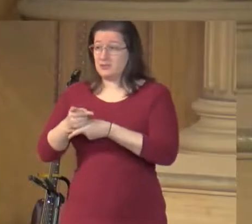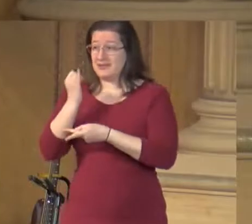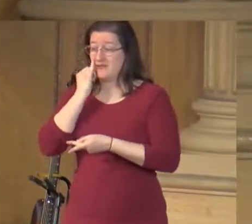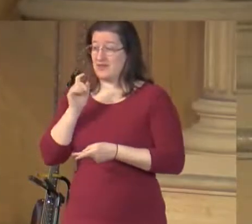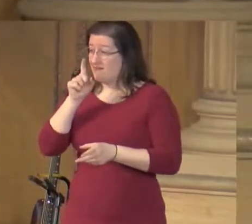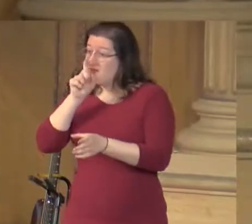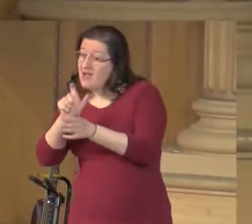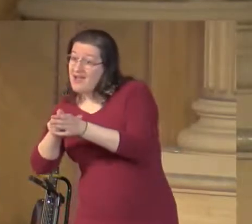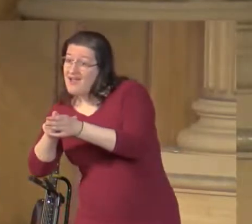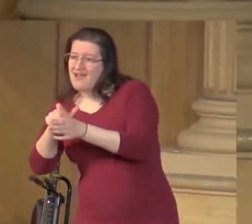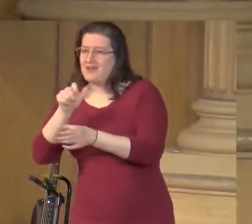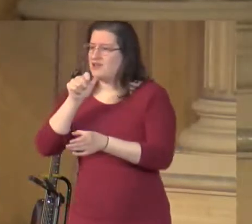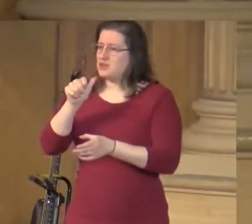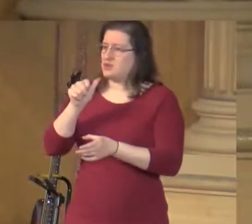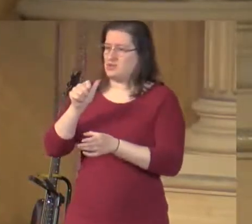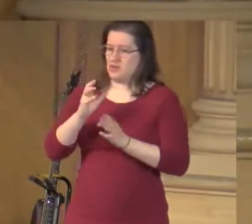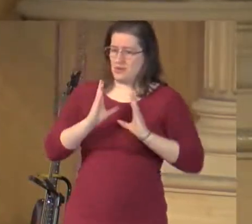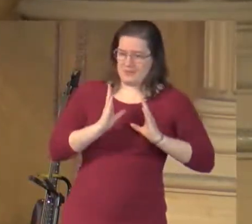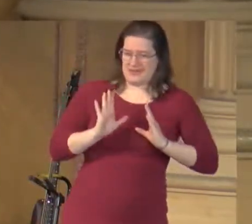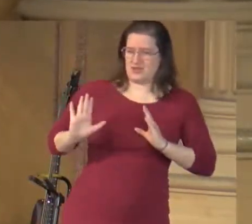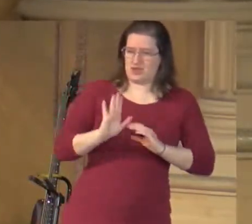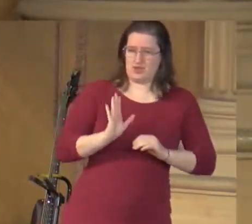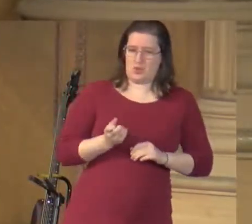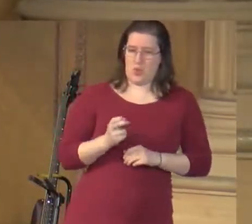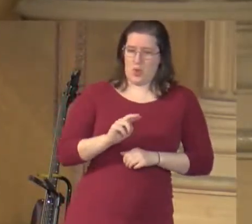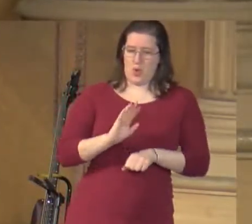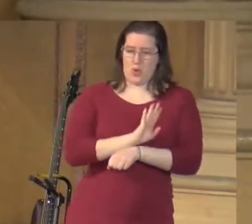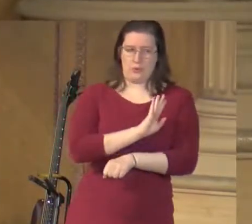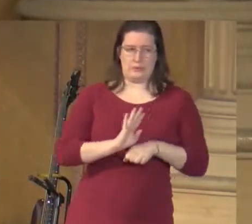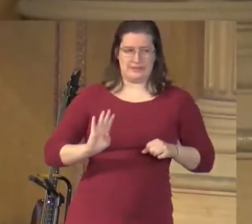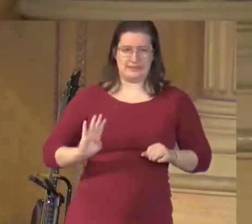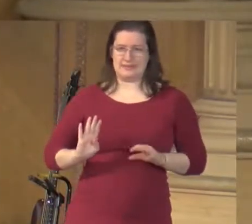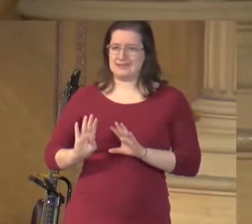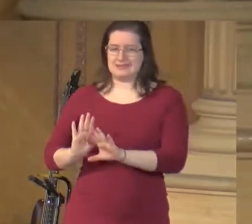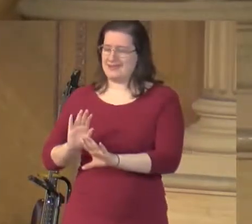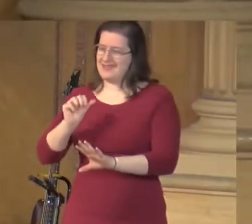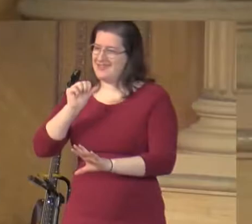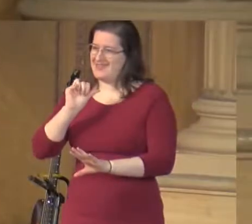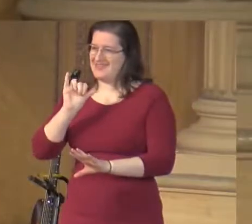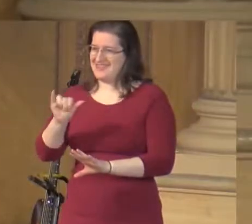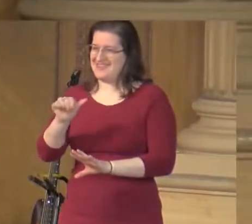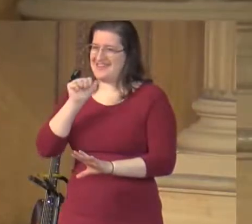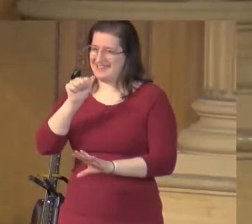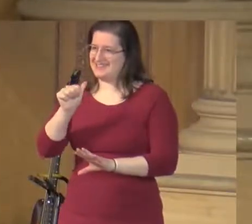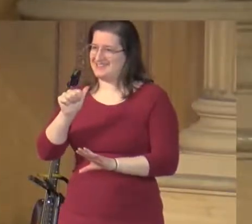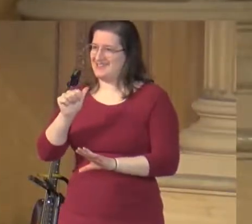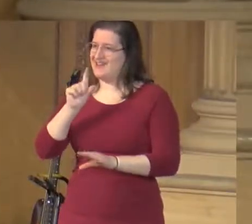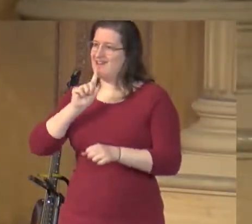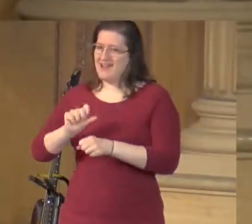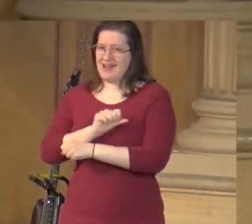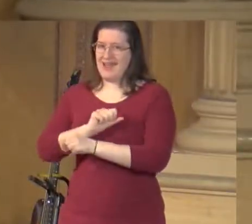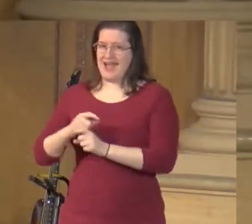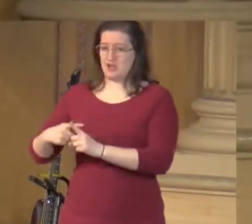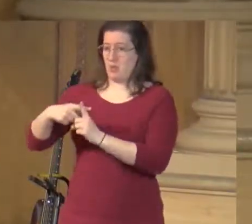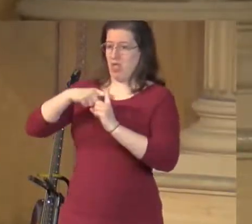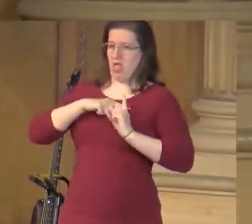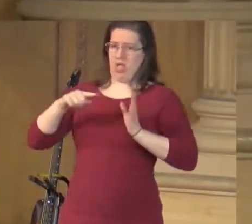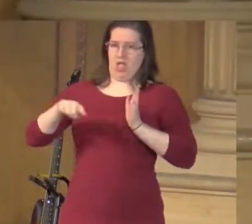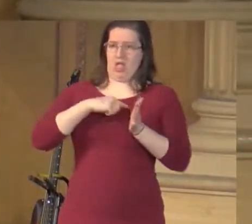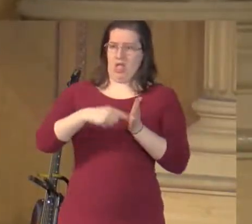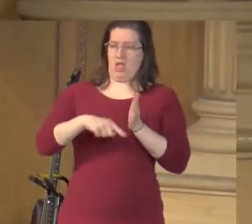business aren't being persecuted when people push back. When we're busybodies, we're actually kind of proudly